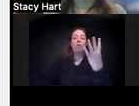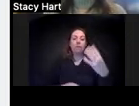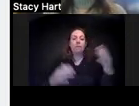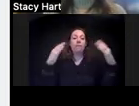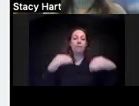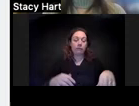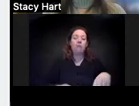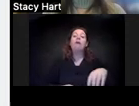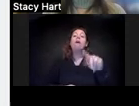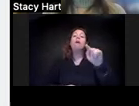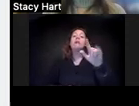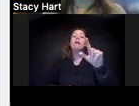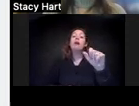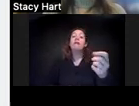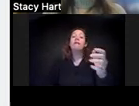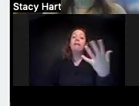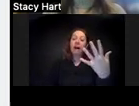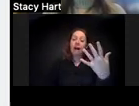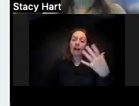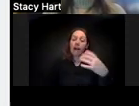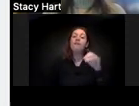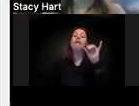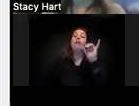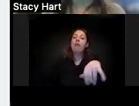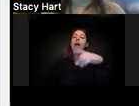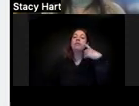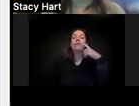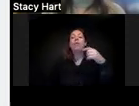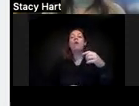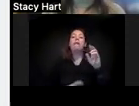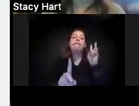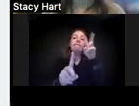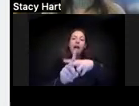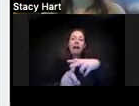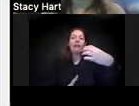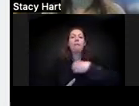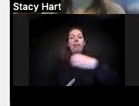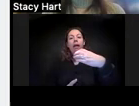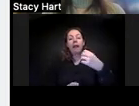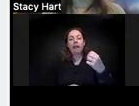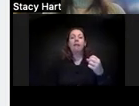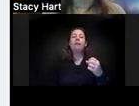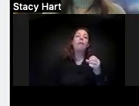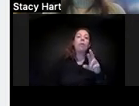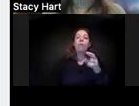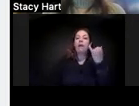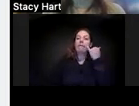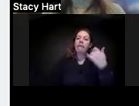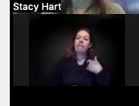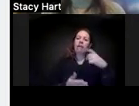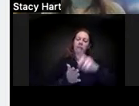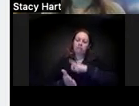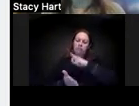been discriminated against on the basis of disability. It's also illegal for someone to be